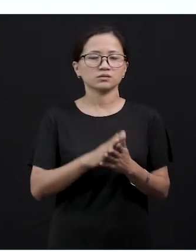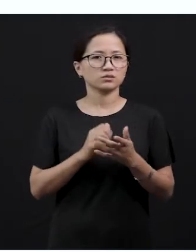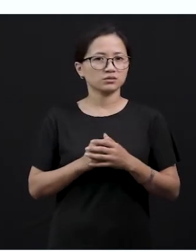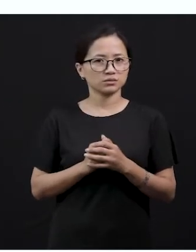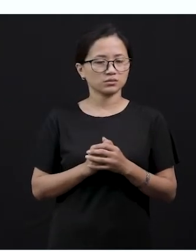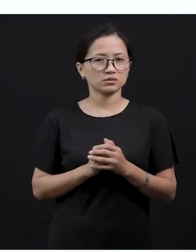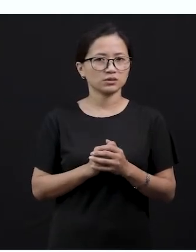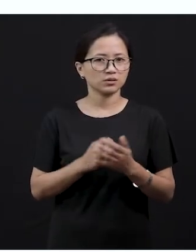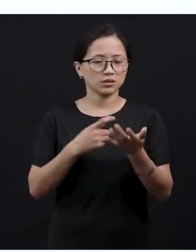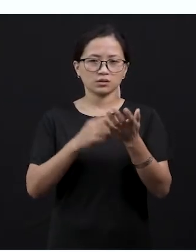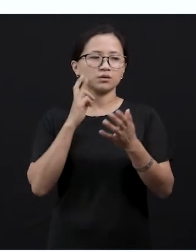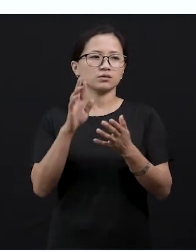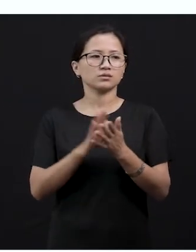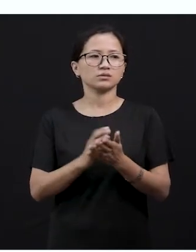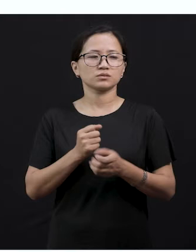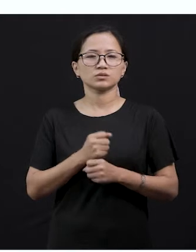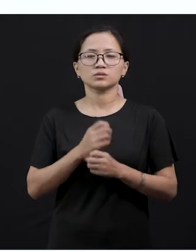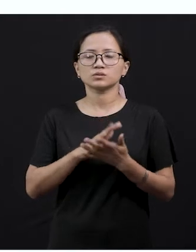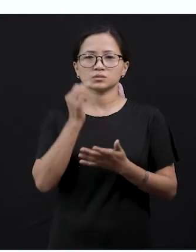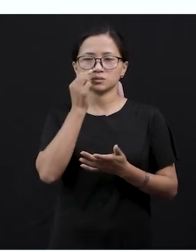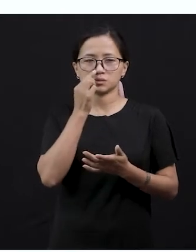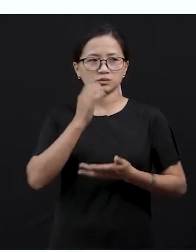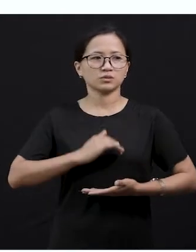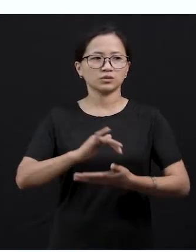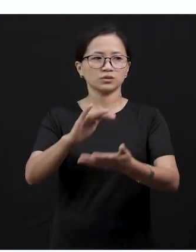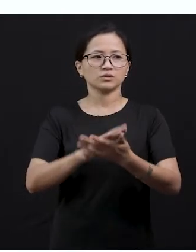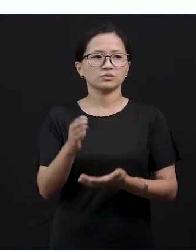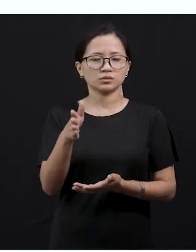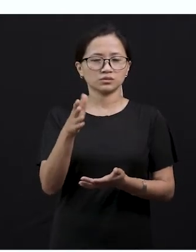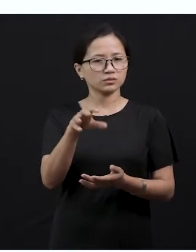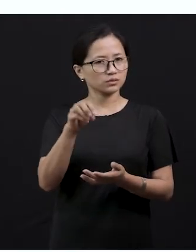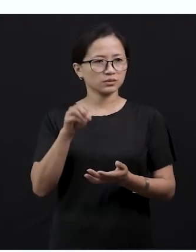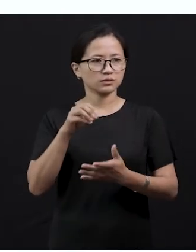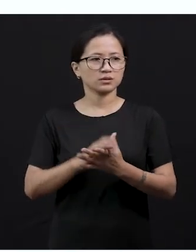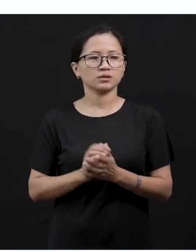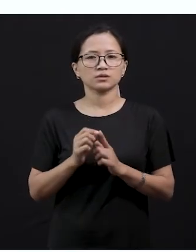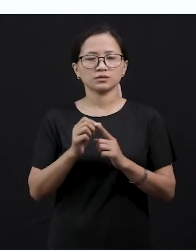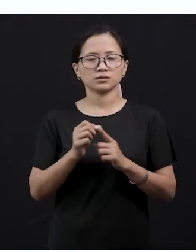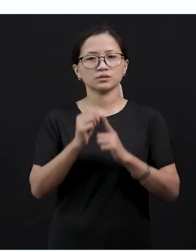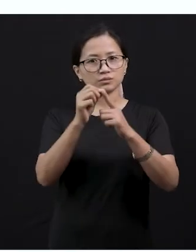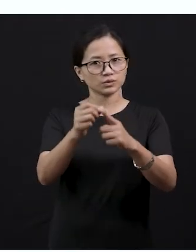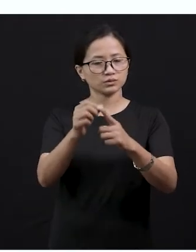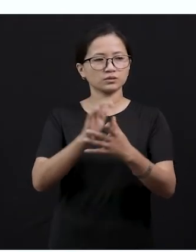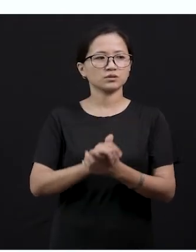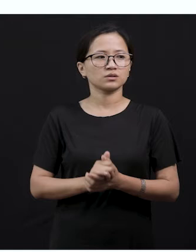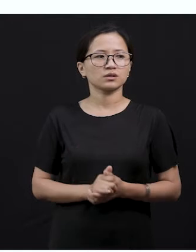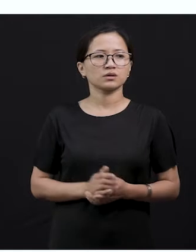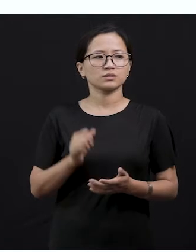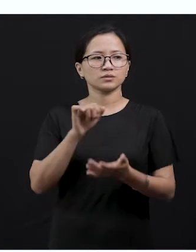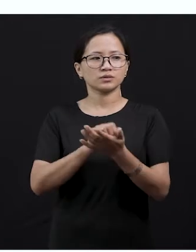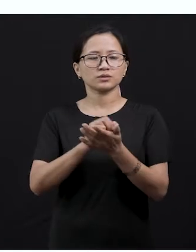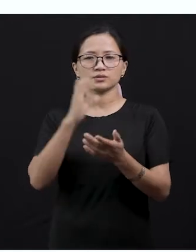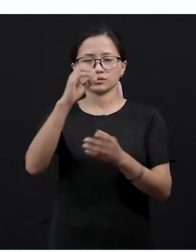her daughter not to get presents that Christmas? See, from the start of the story, Emmy said that